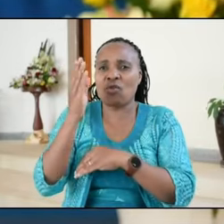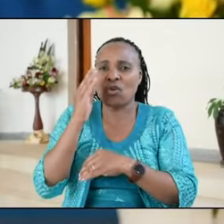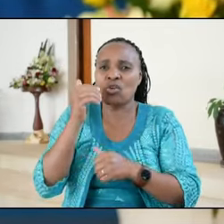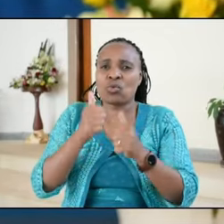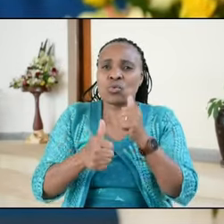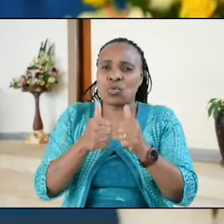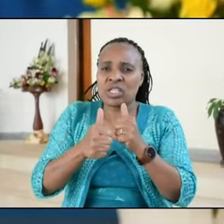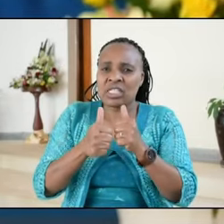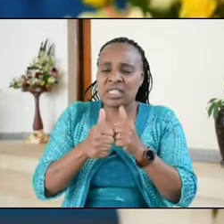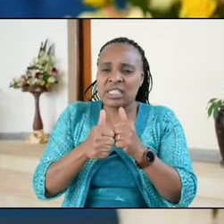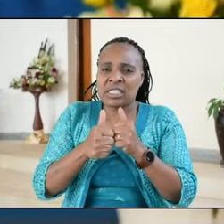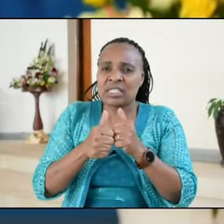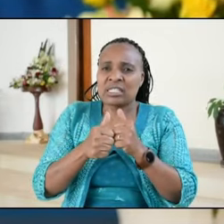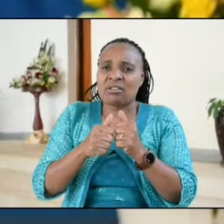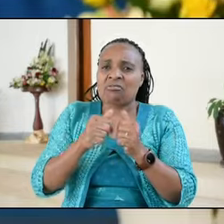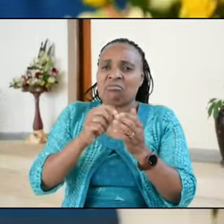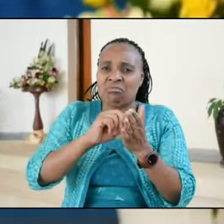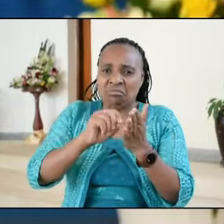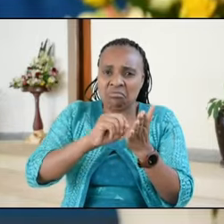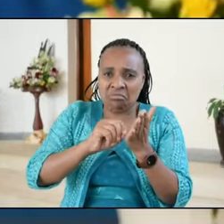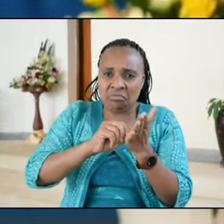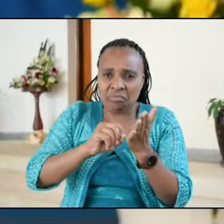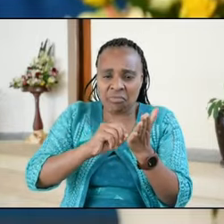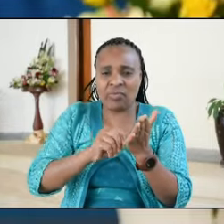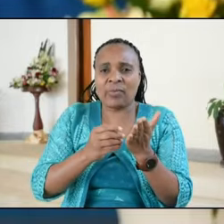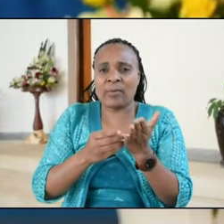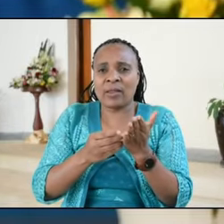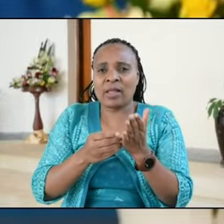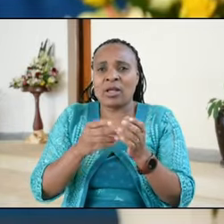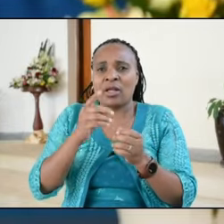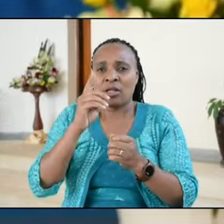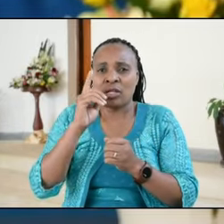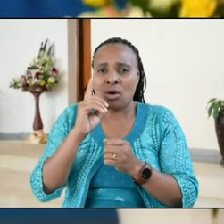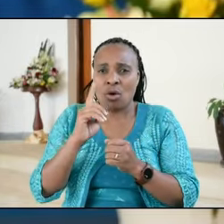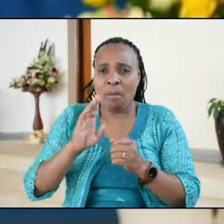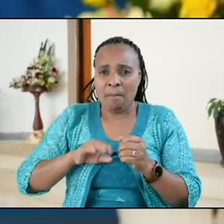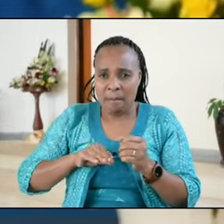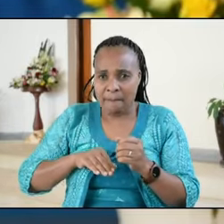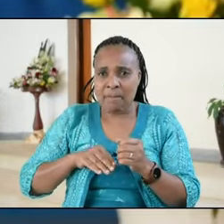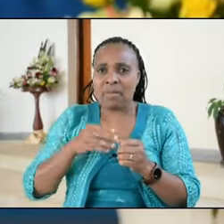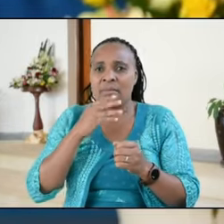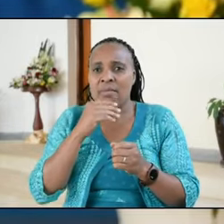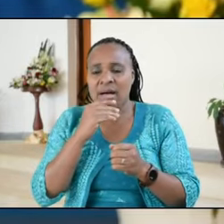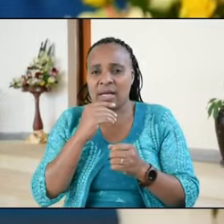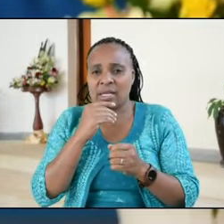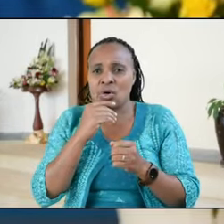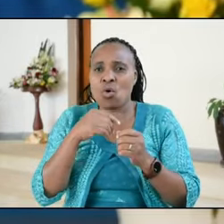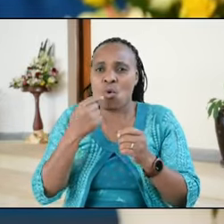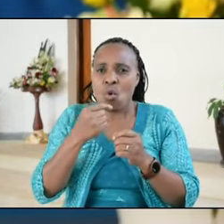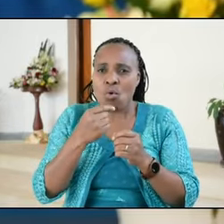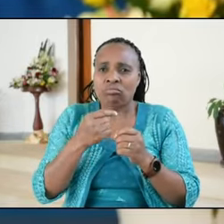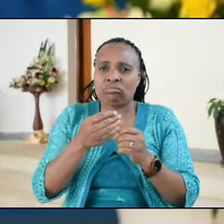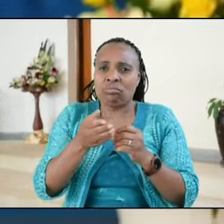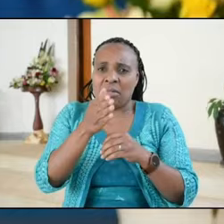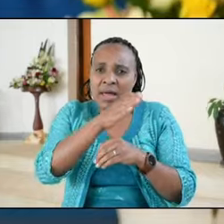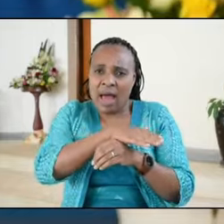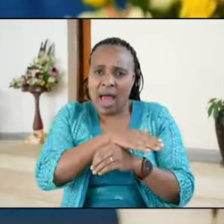which is unedited, that the man or the woman behind the illustrated